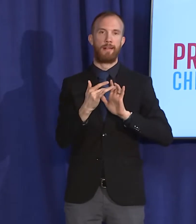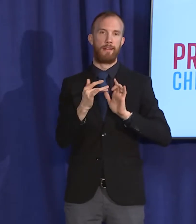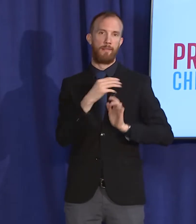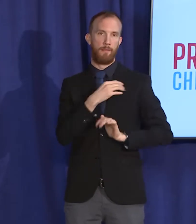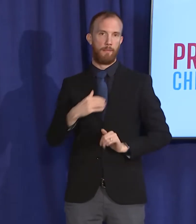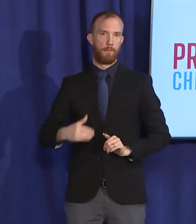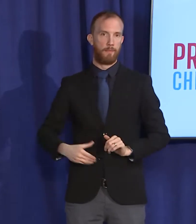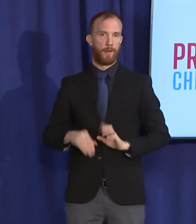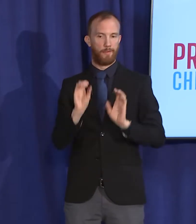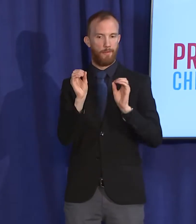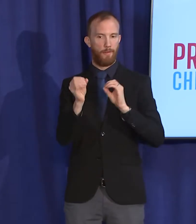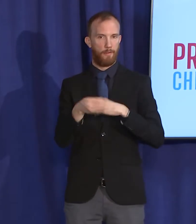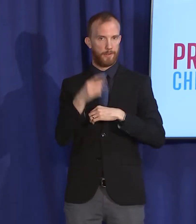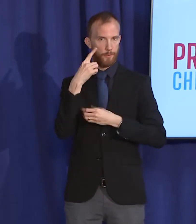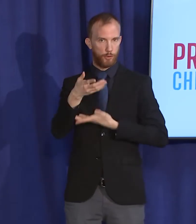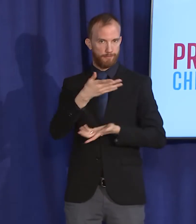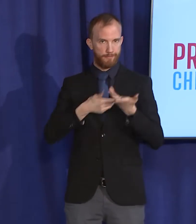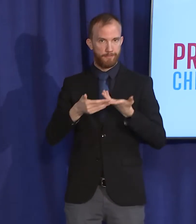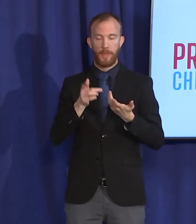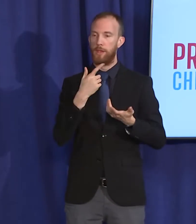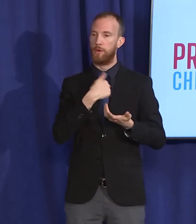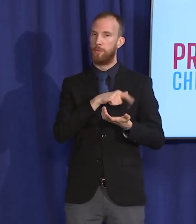and we must be here for you.